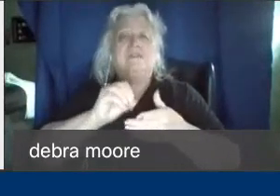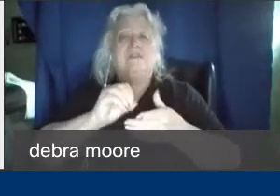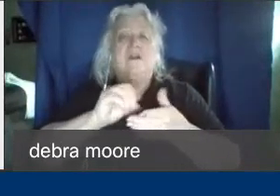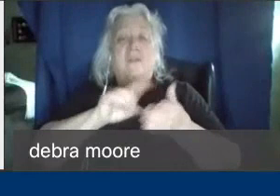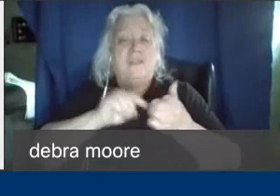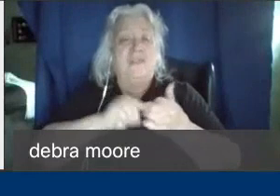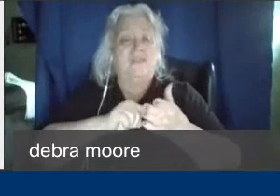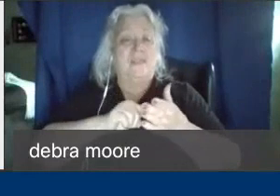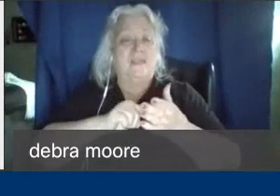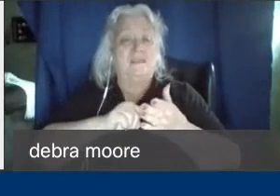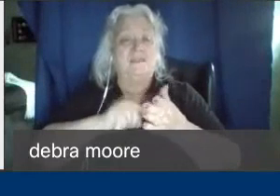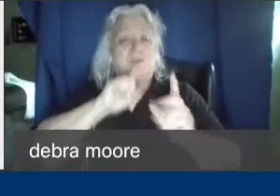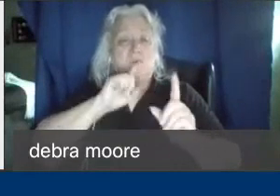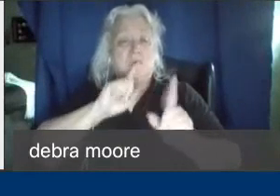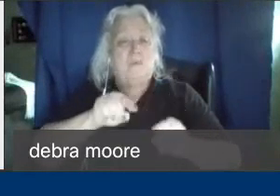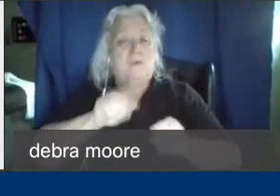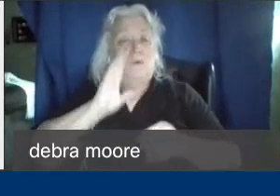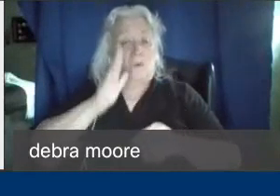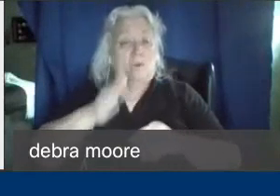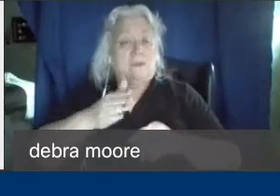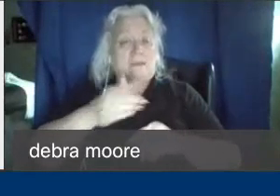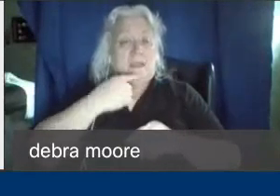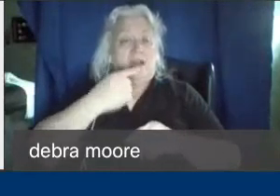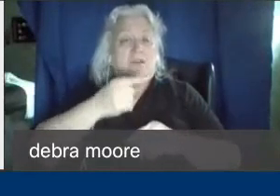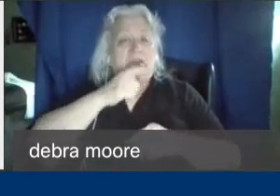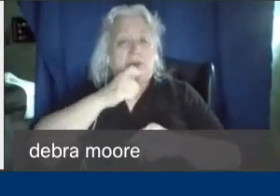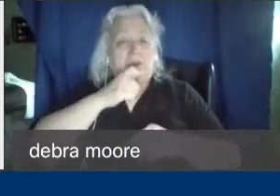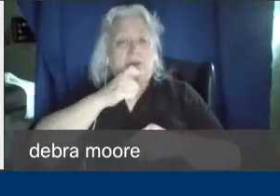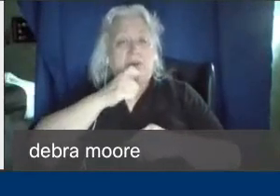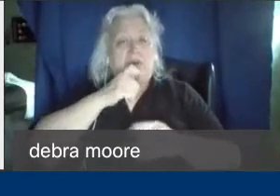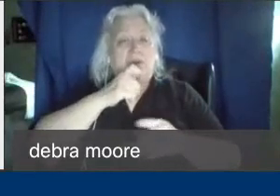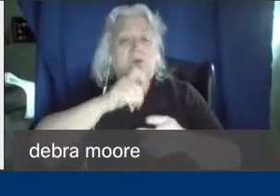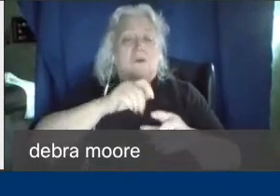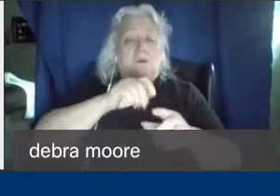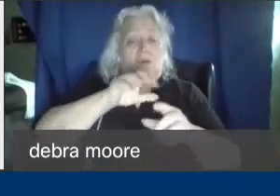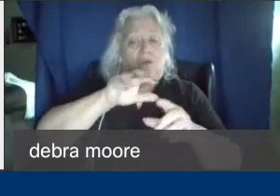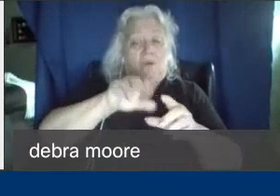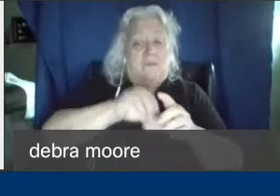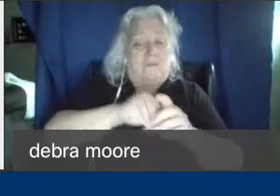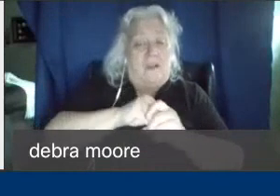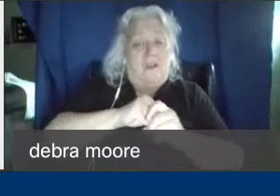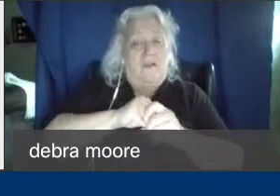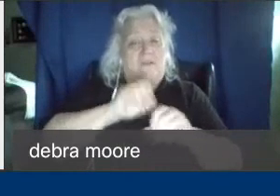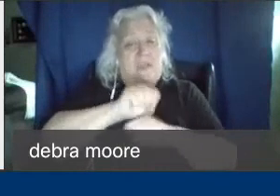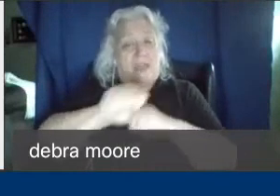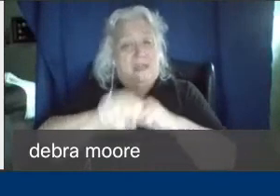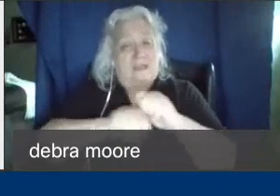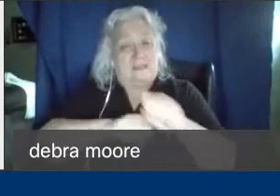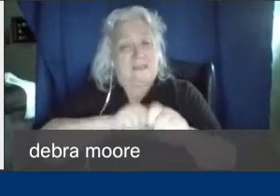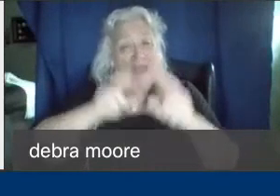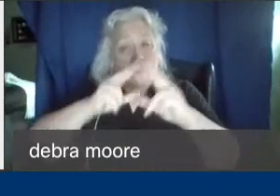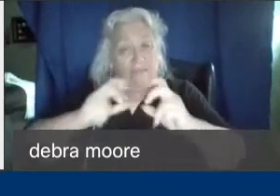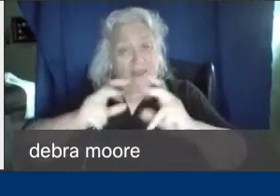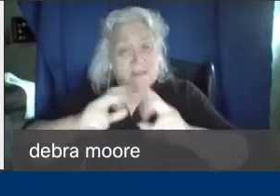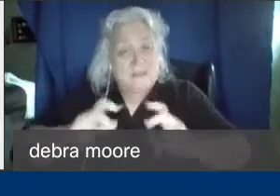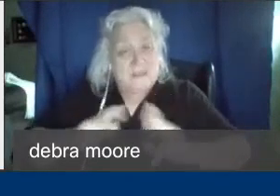contain information about who committed the hazing and who it was against, when it occurred, the date of investigation, what violations